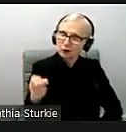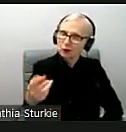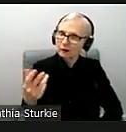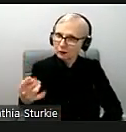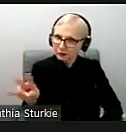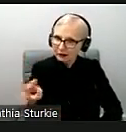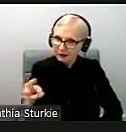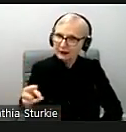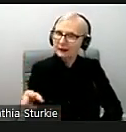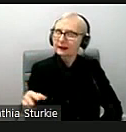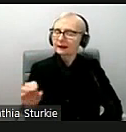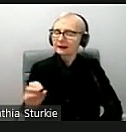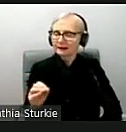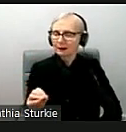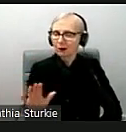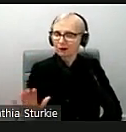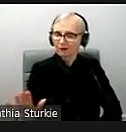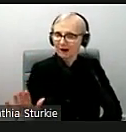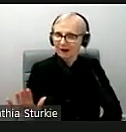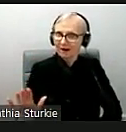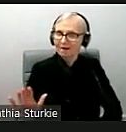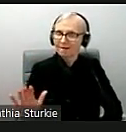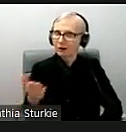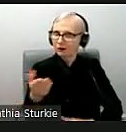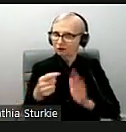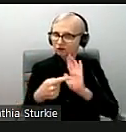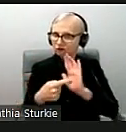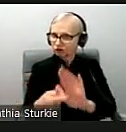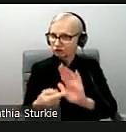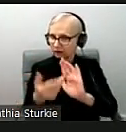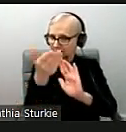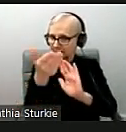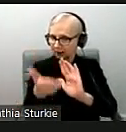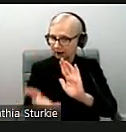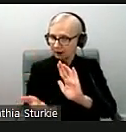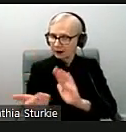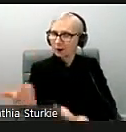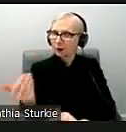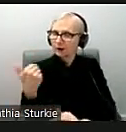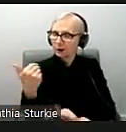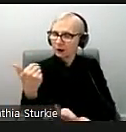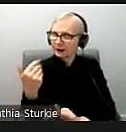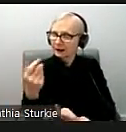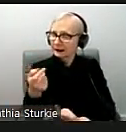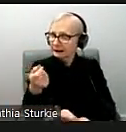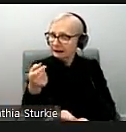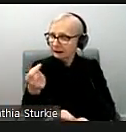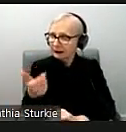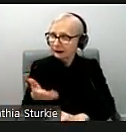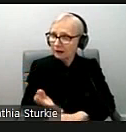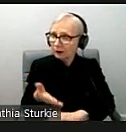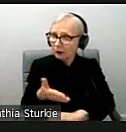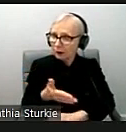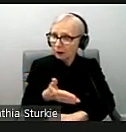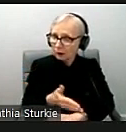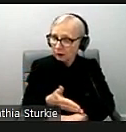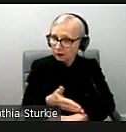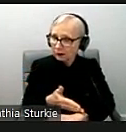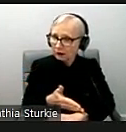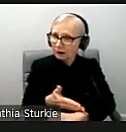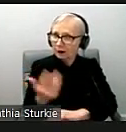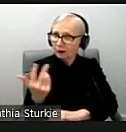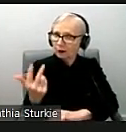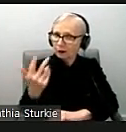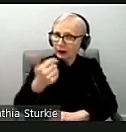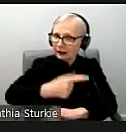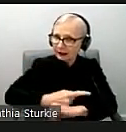here as well. As I mentioned previously, we have seen a slight improvement. So honestly, just three days or so